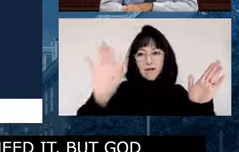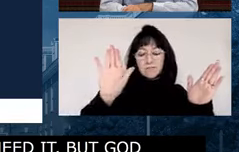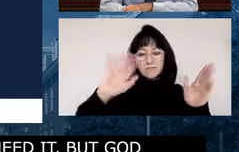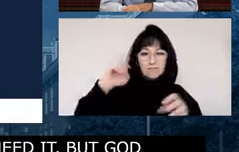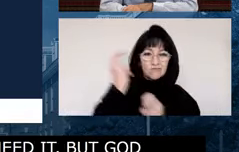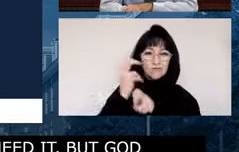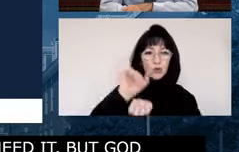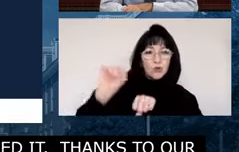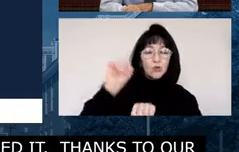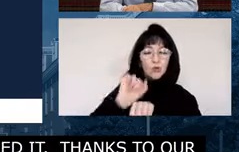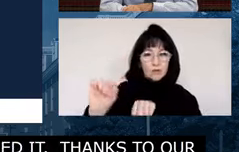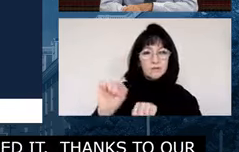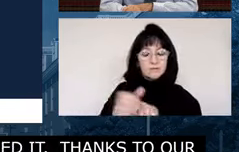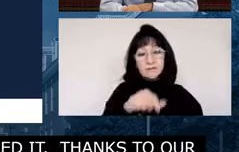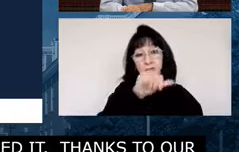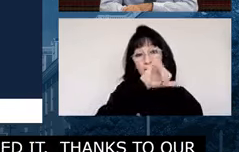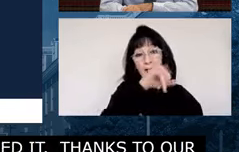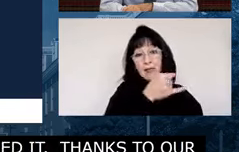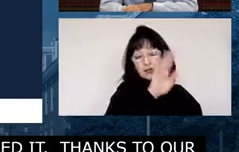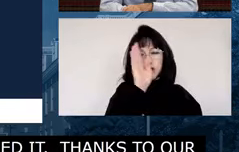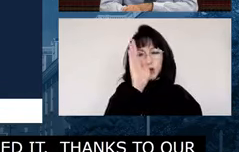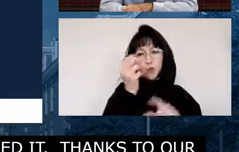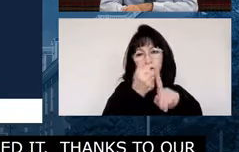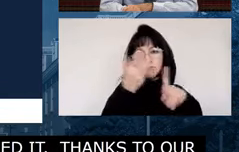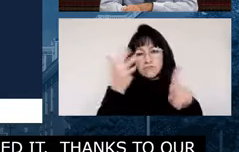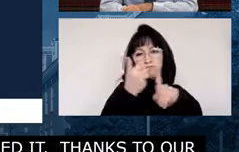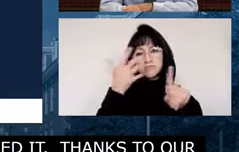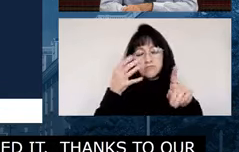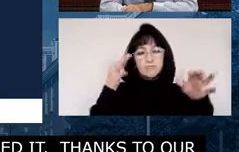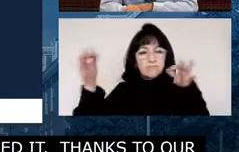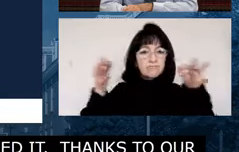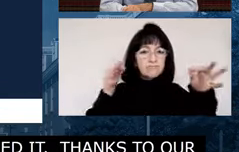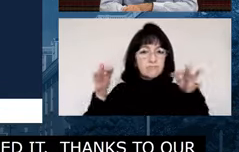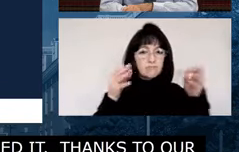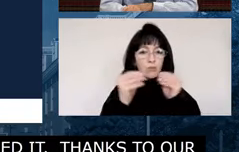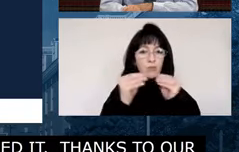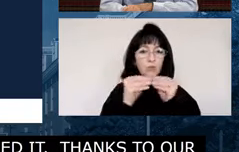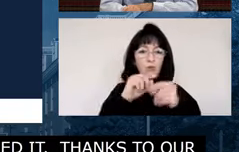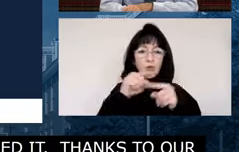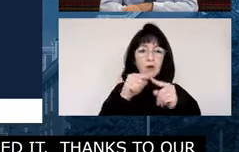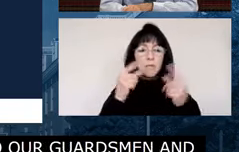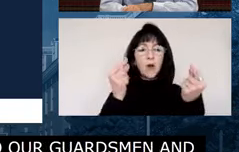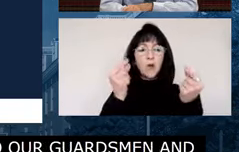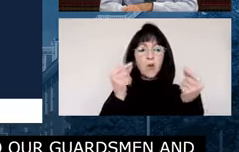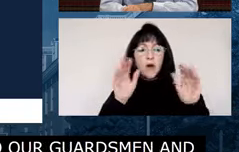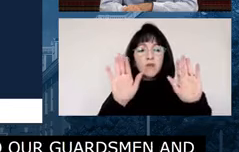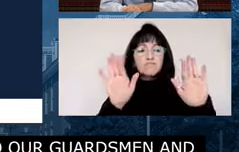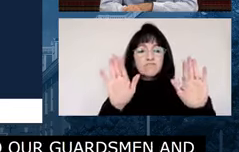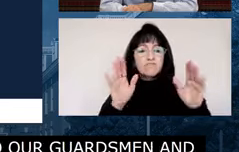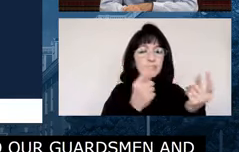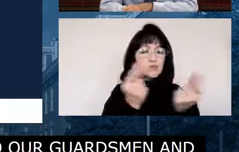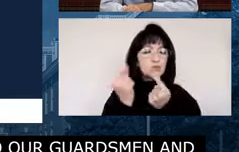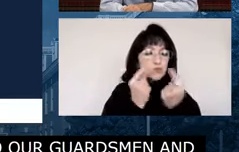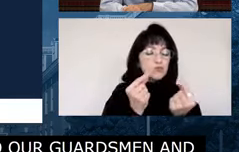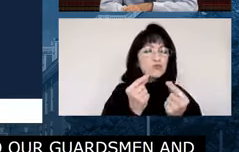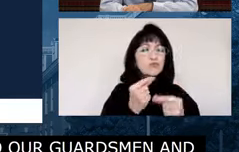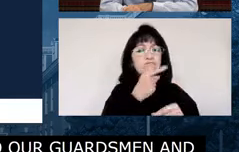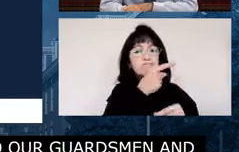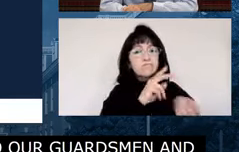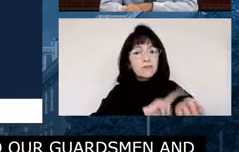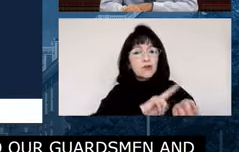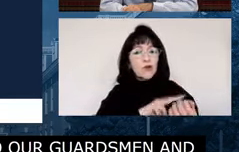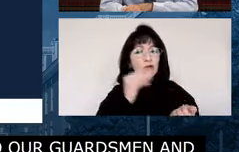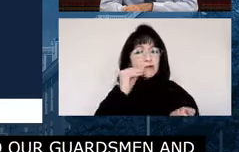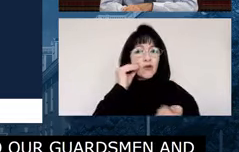going to report more on their activities, and particularly as they have rushed into our nursing home facilities to provide additional